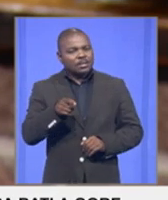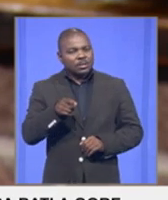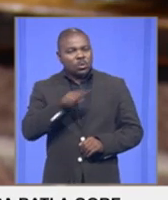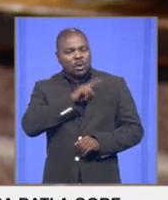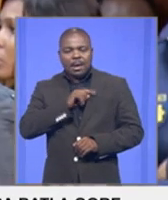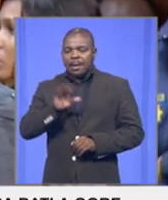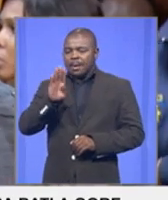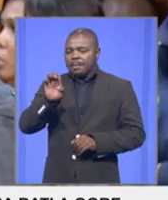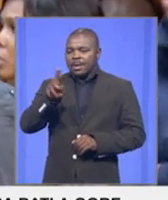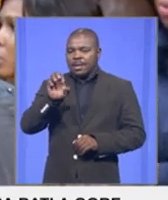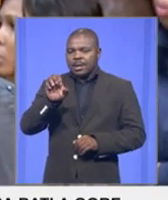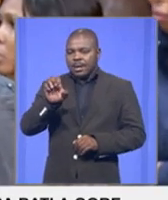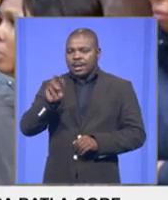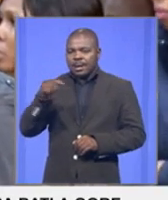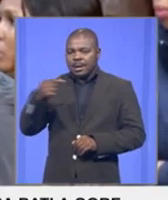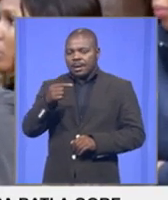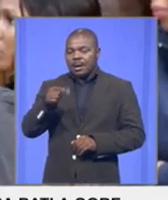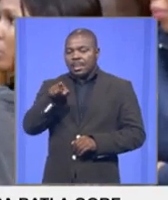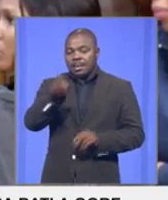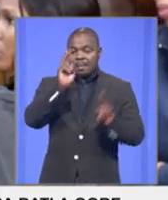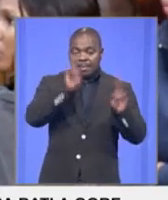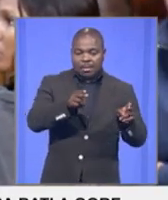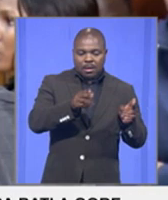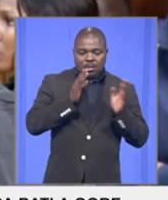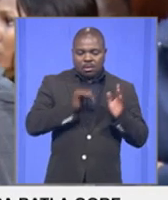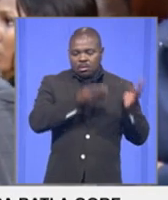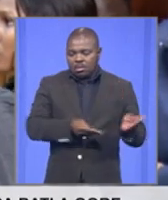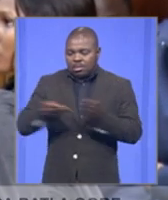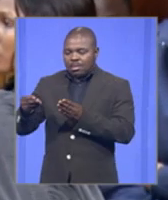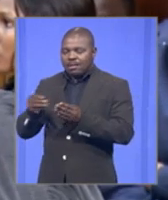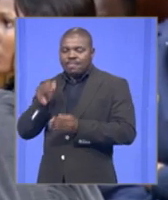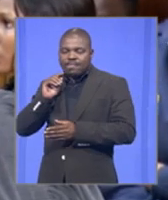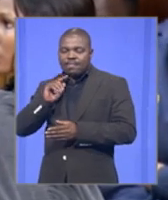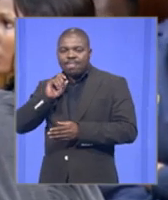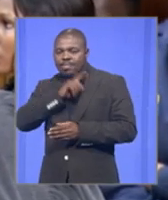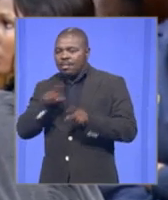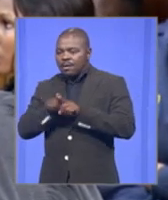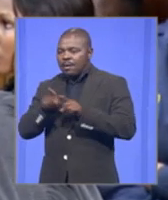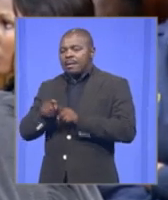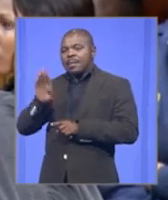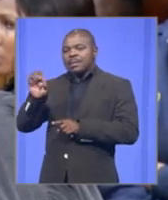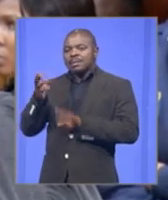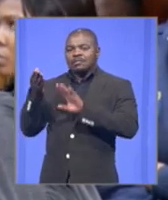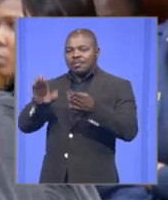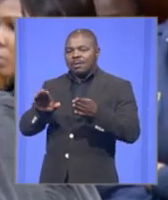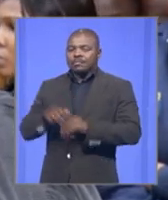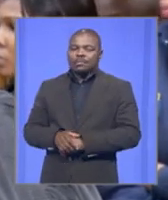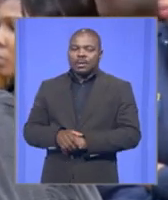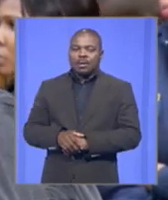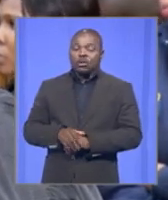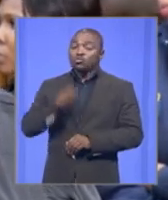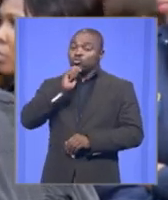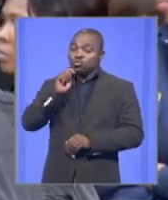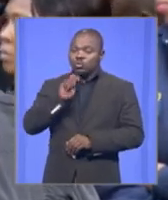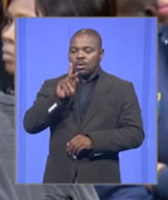Katlego Bereng yo setopo sa gagwe se dirisitsweng go ngwega ga Bester. Katlego Bereng o ne gompieno a tla bo a